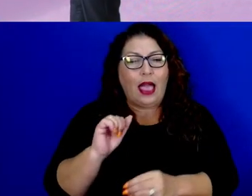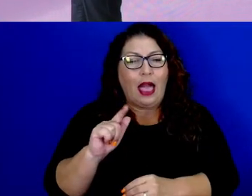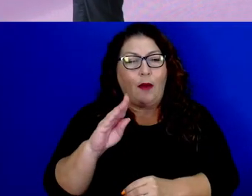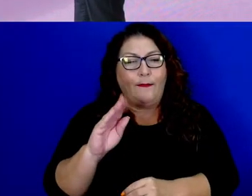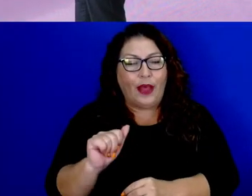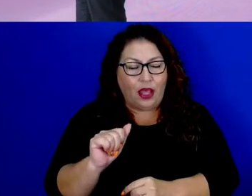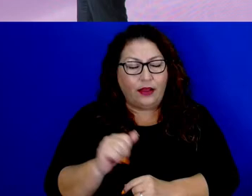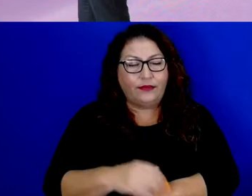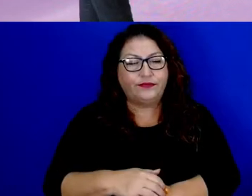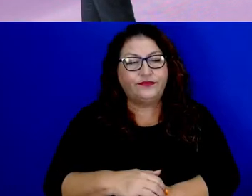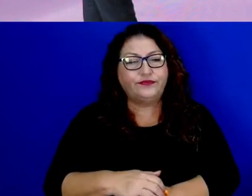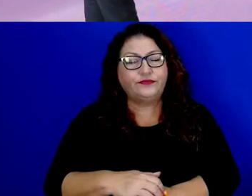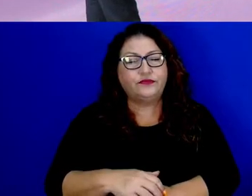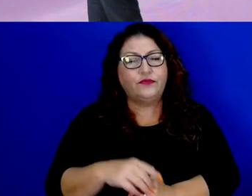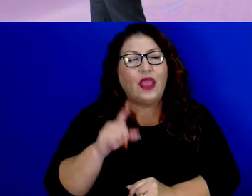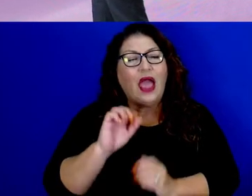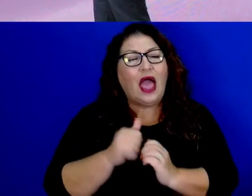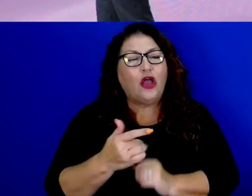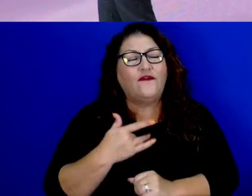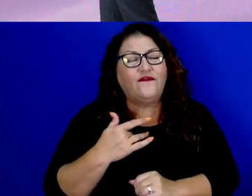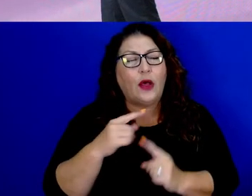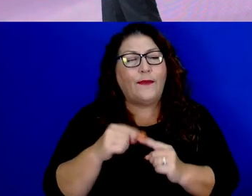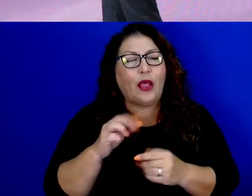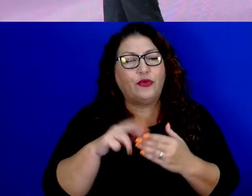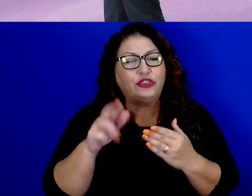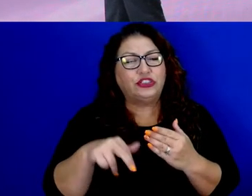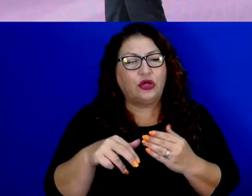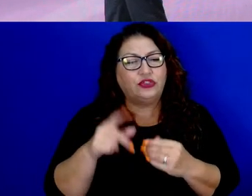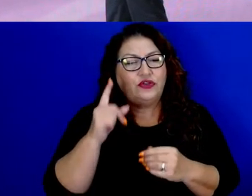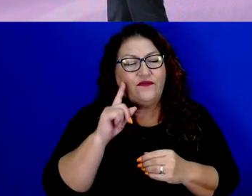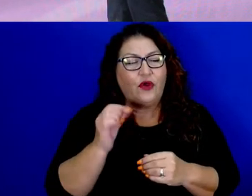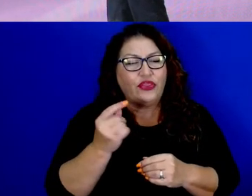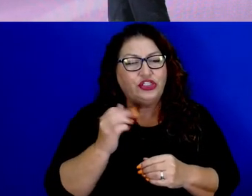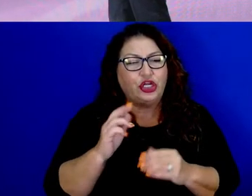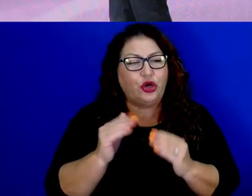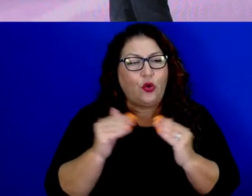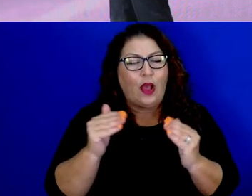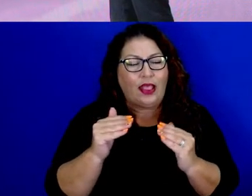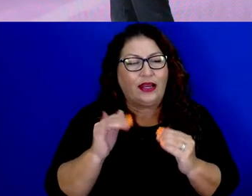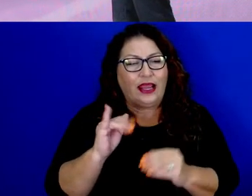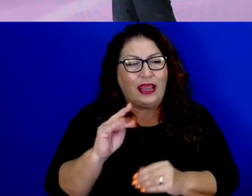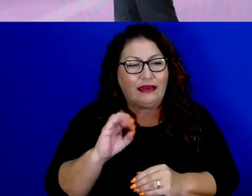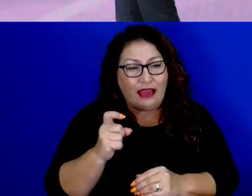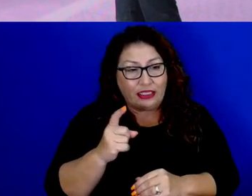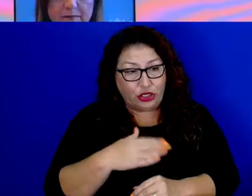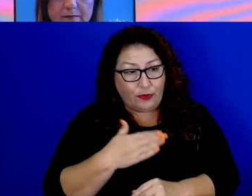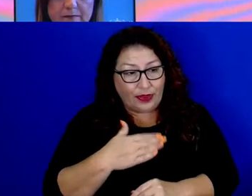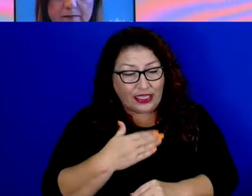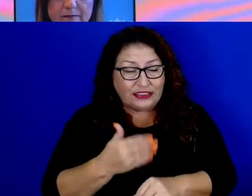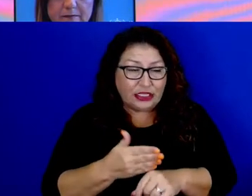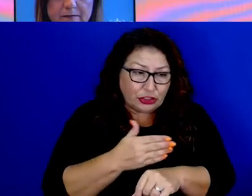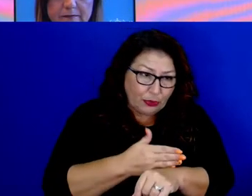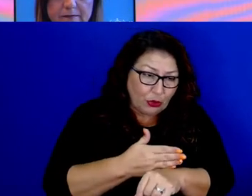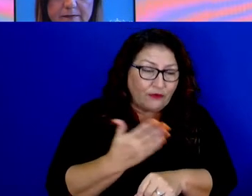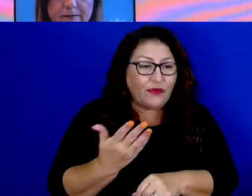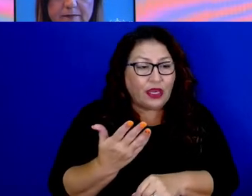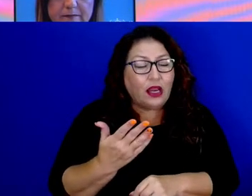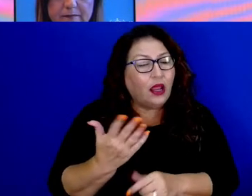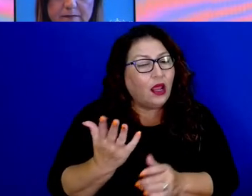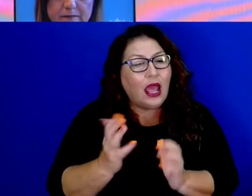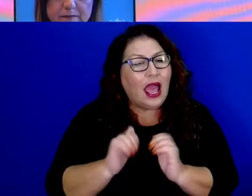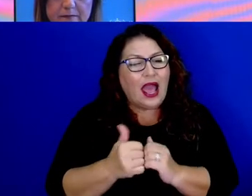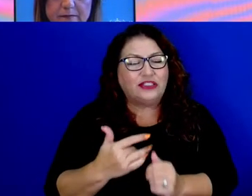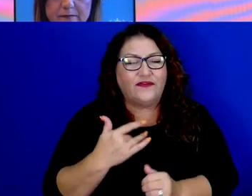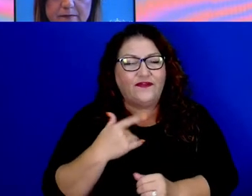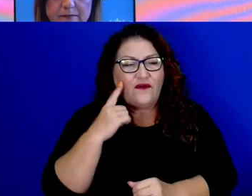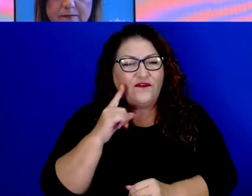How do you feel about the results of the Gender Equality Index? Are you pleased? I mean, there is improvement. How does it feel for you working